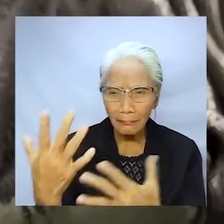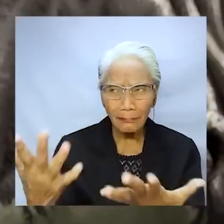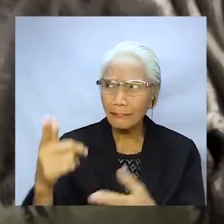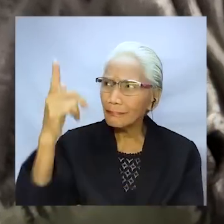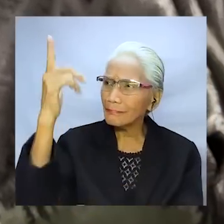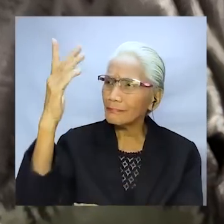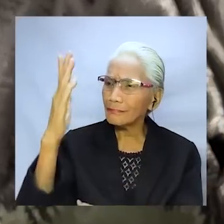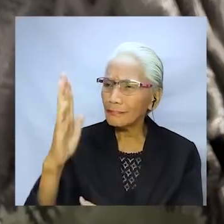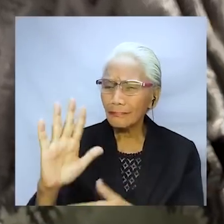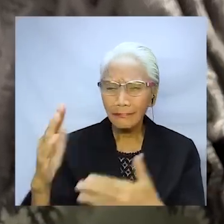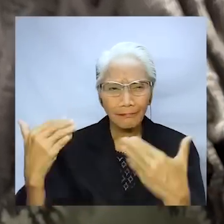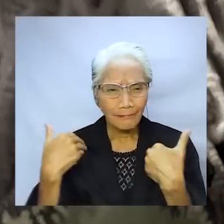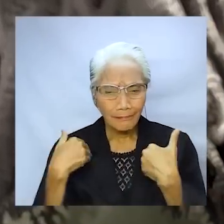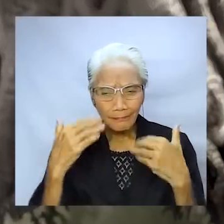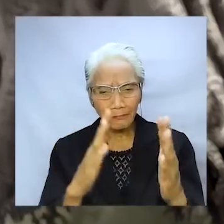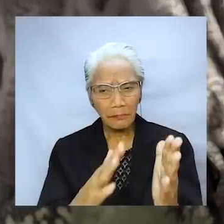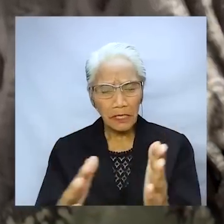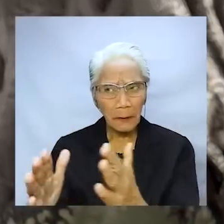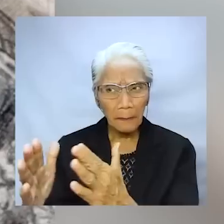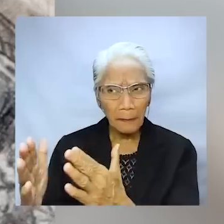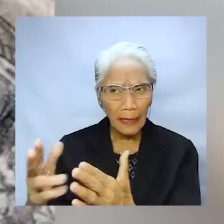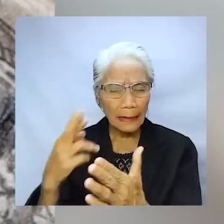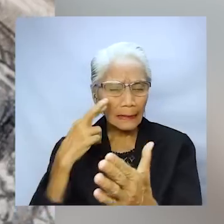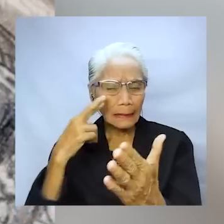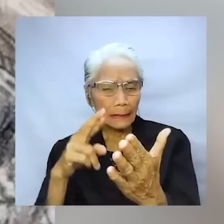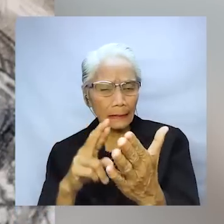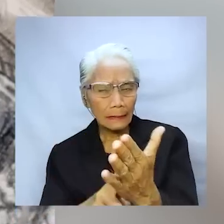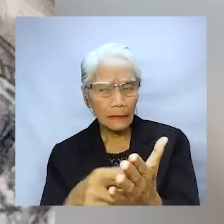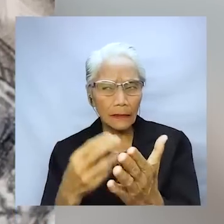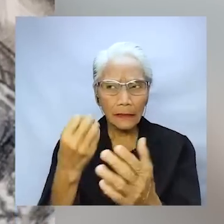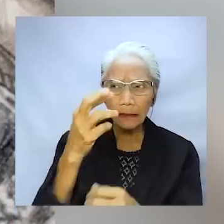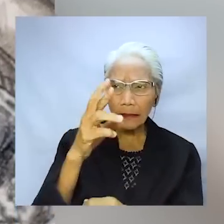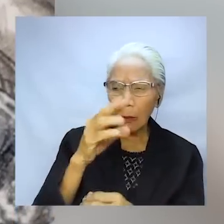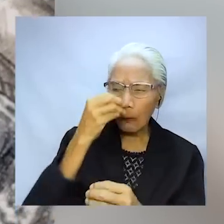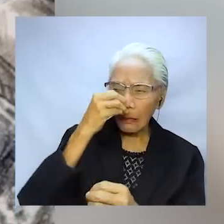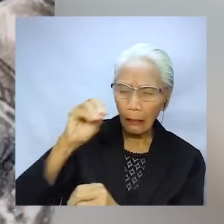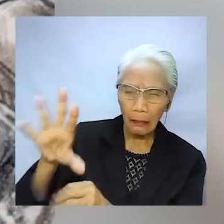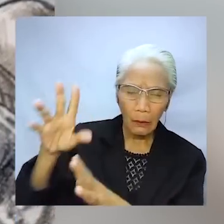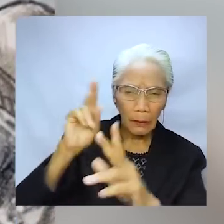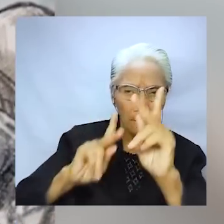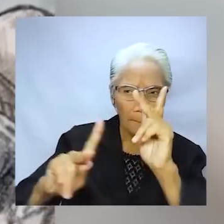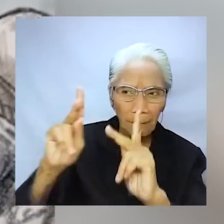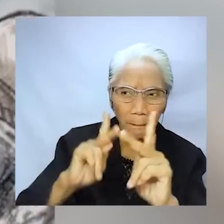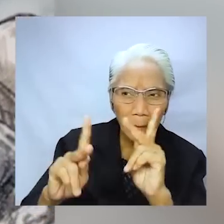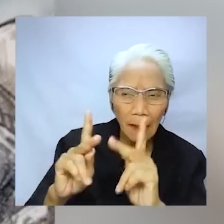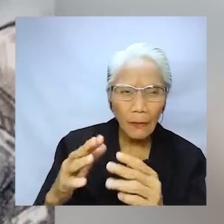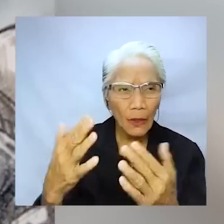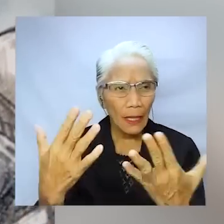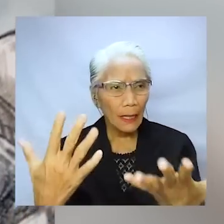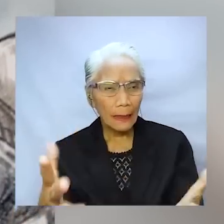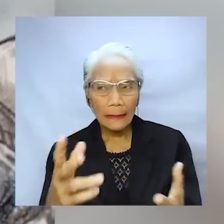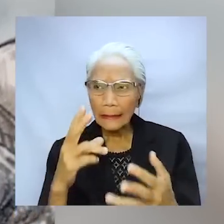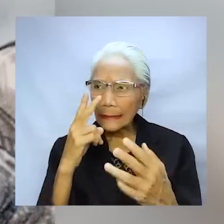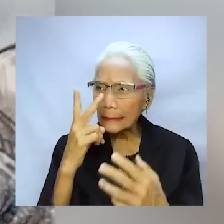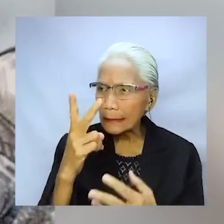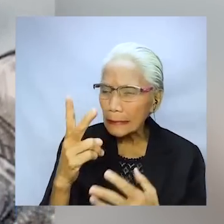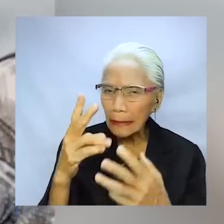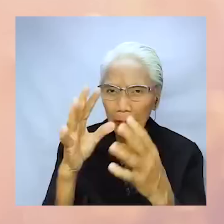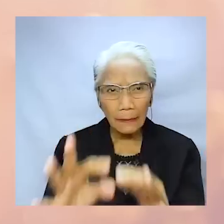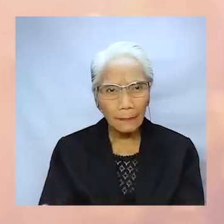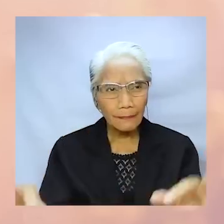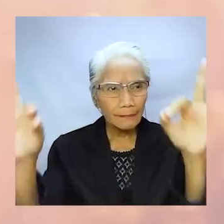through unnoticed or ignored people. Do we see the little and insignificant people as God sees